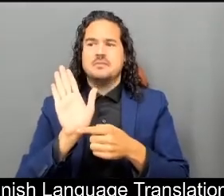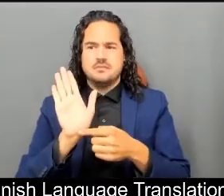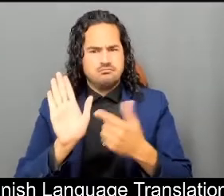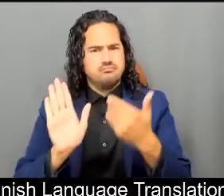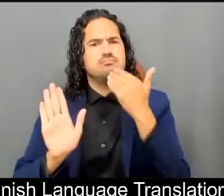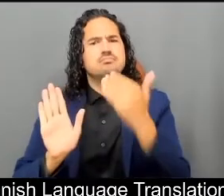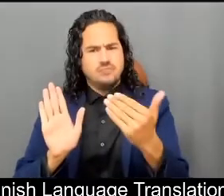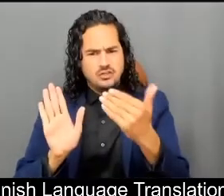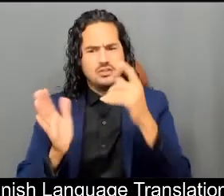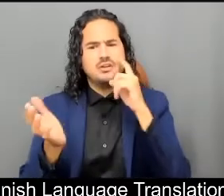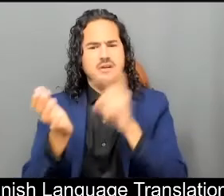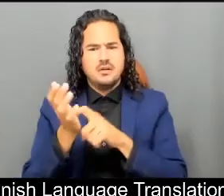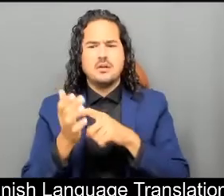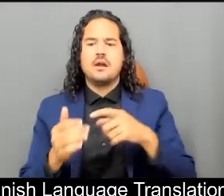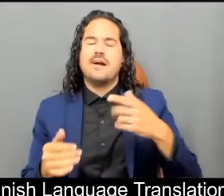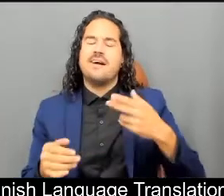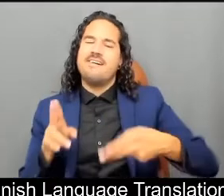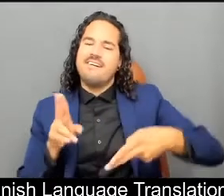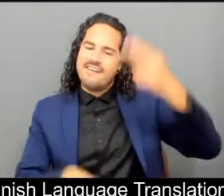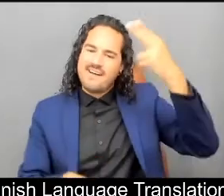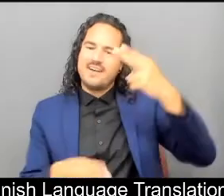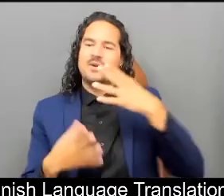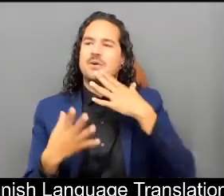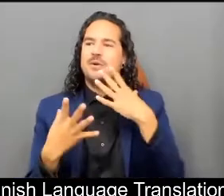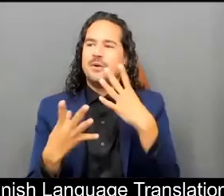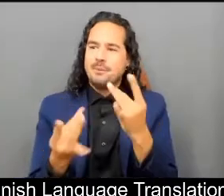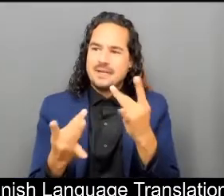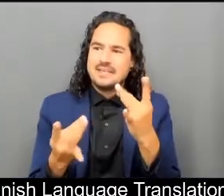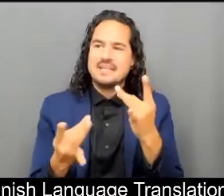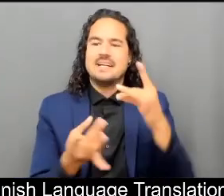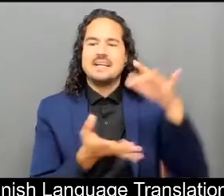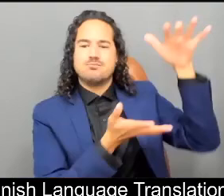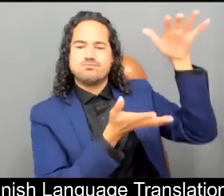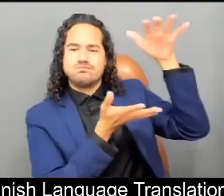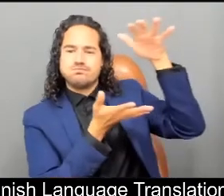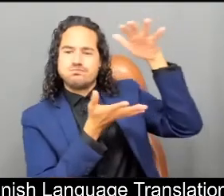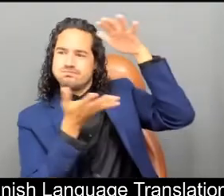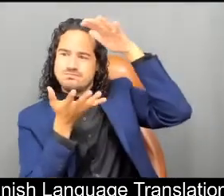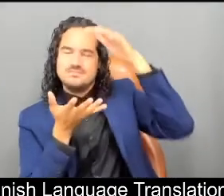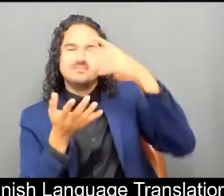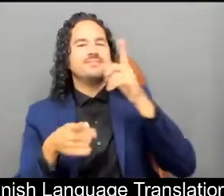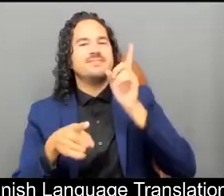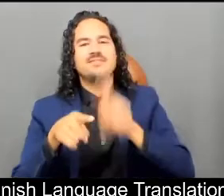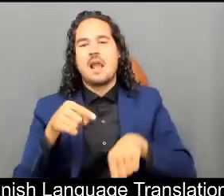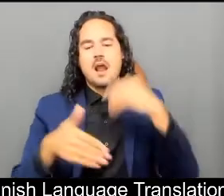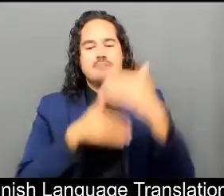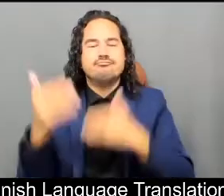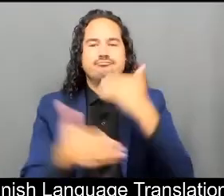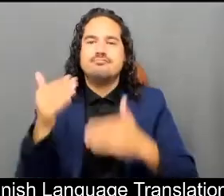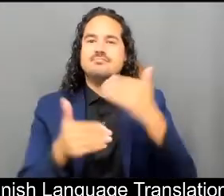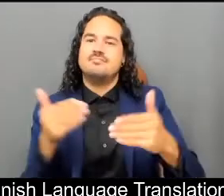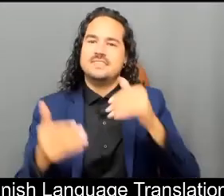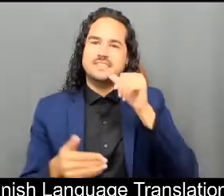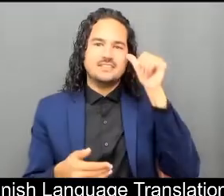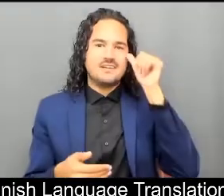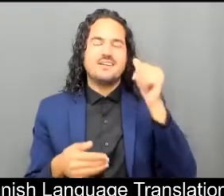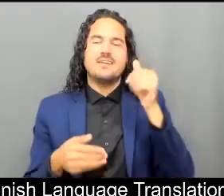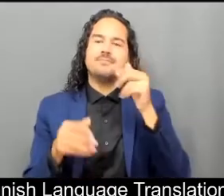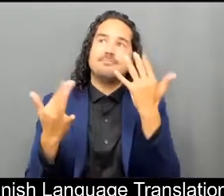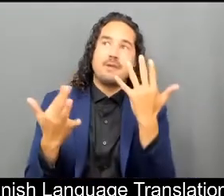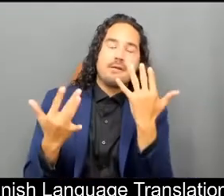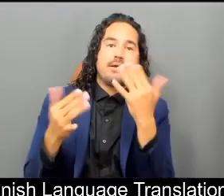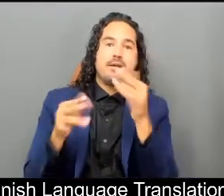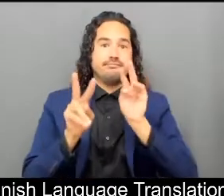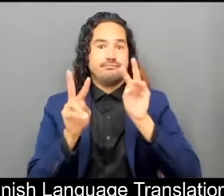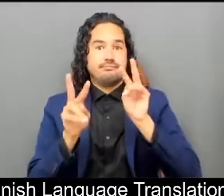well has kind of limited us being able to finish cleaning this up. Looking at the weather forecast, we're hoping today the marine layer will